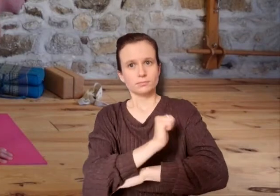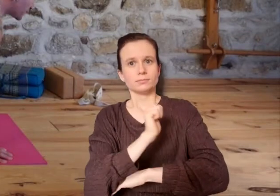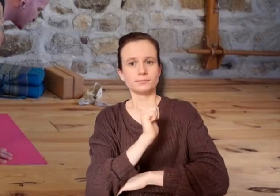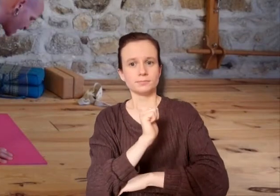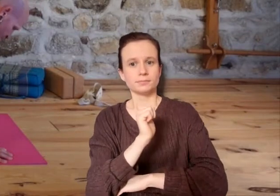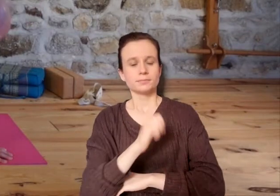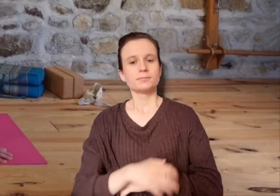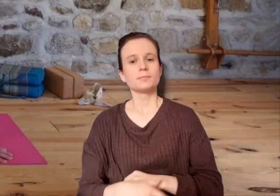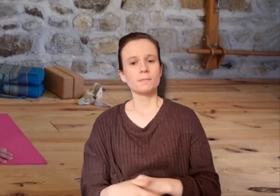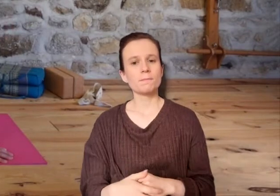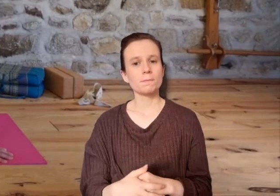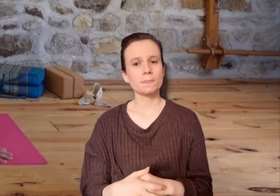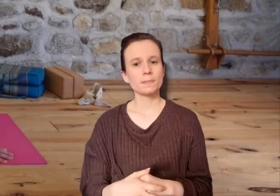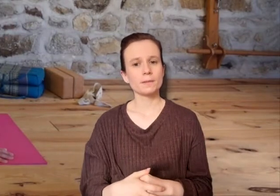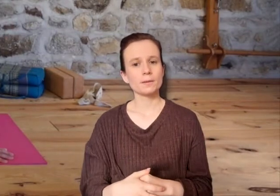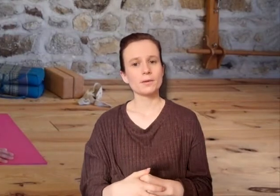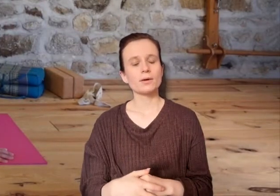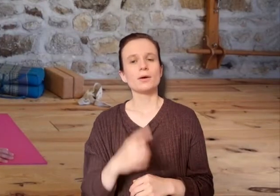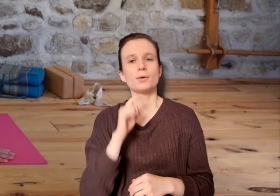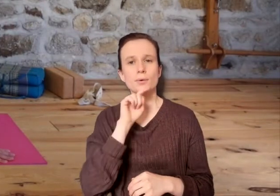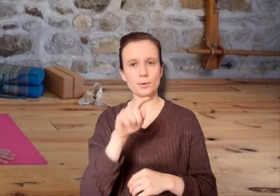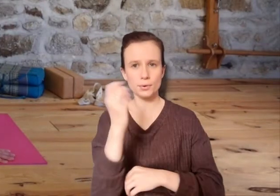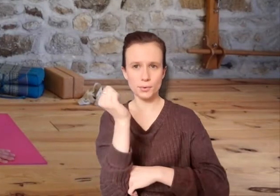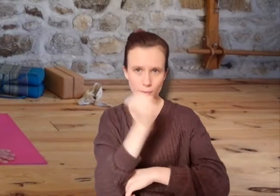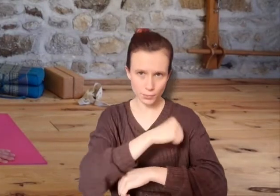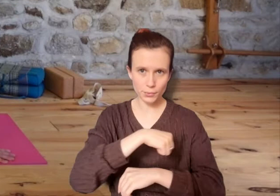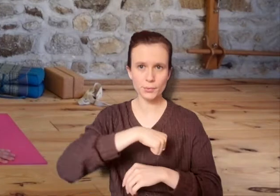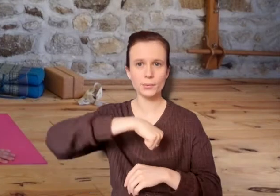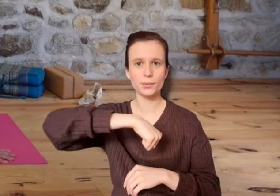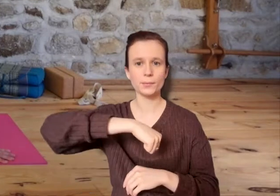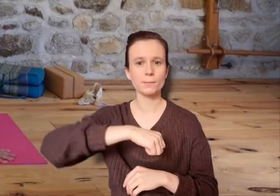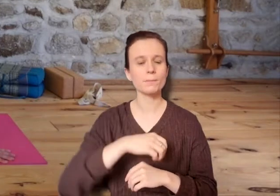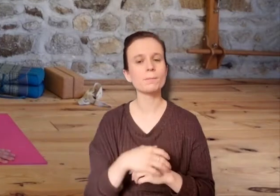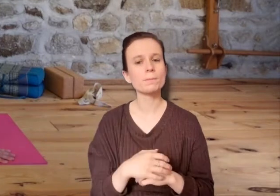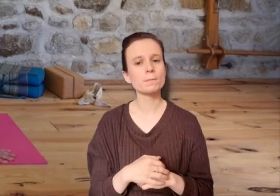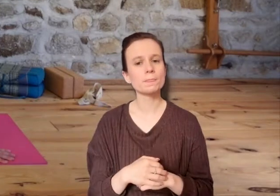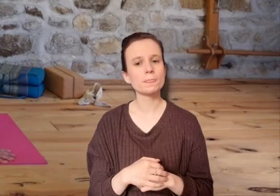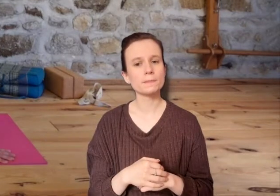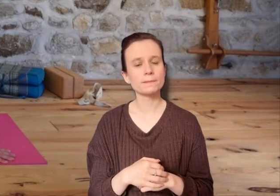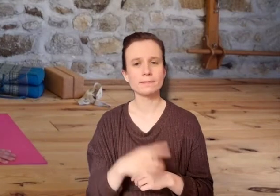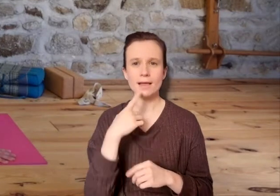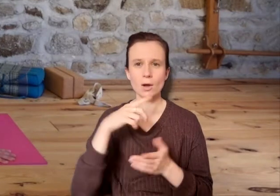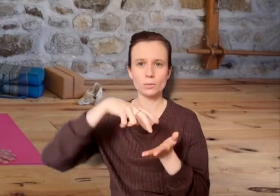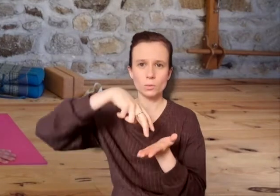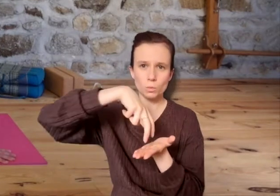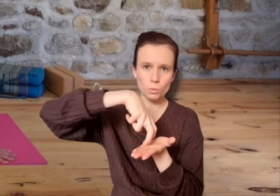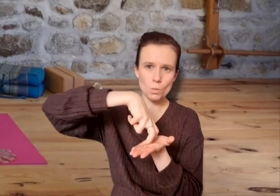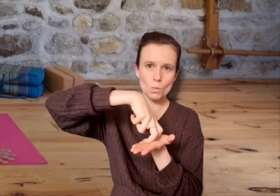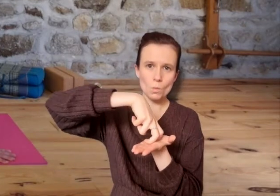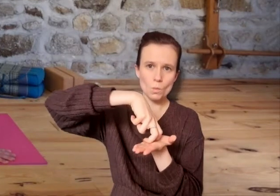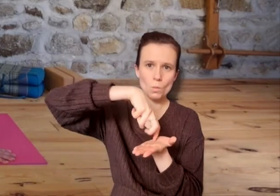Changing the feet. Exhale, pushing into your down dog. And we're just going to simply walk this down dog out.